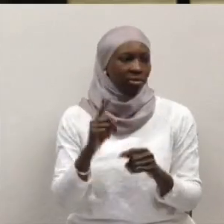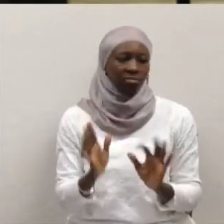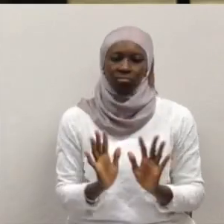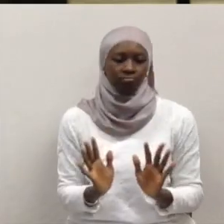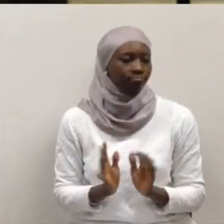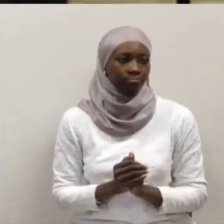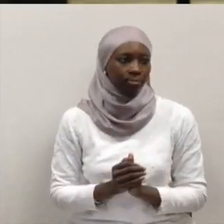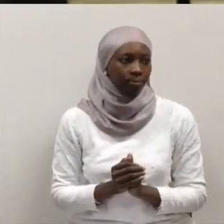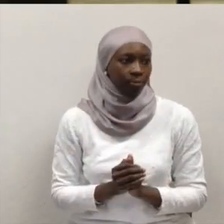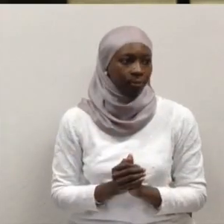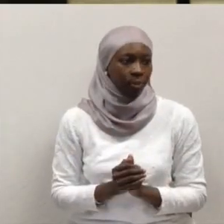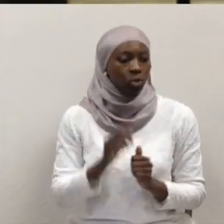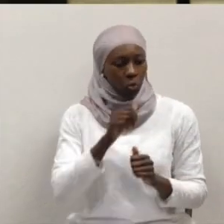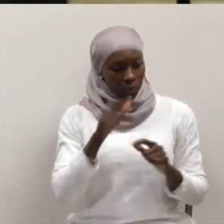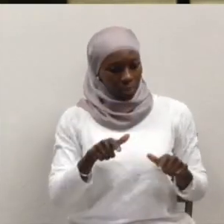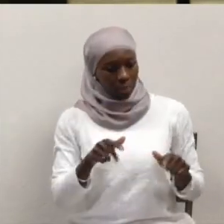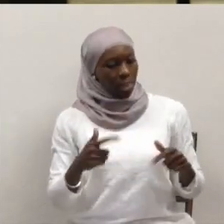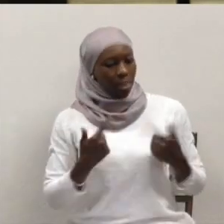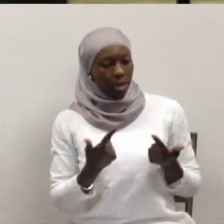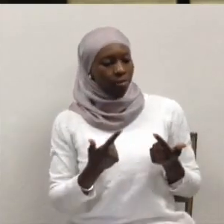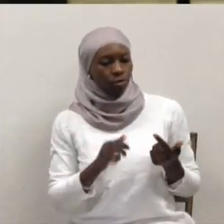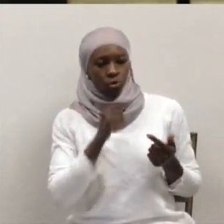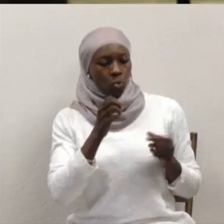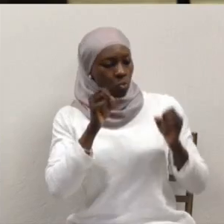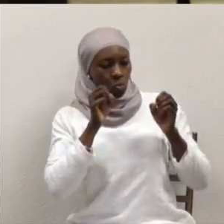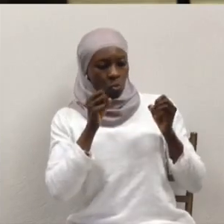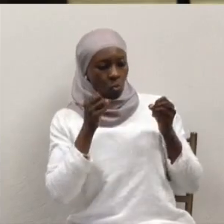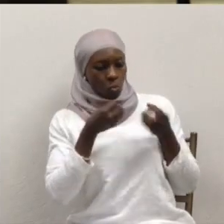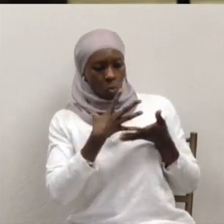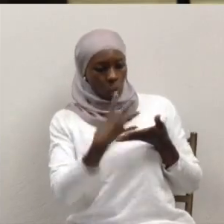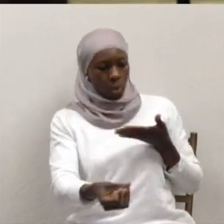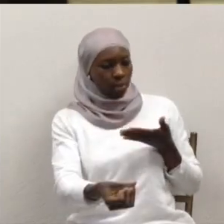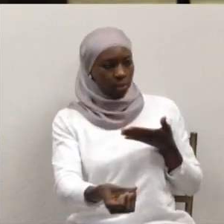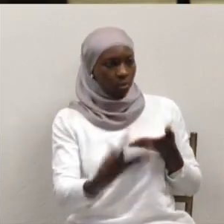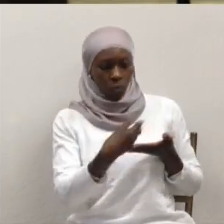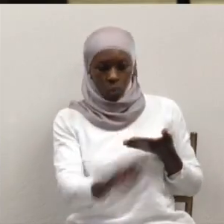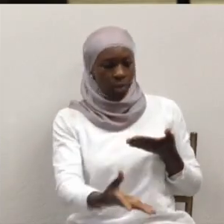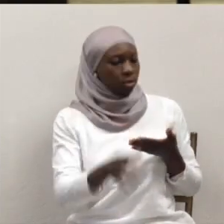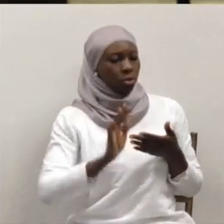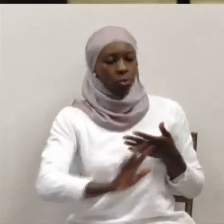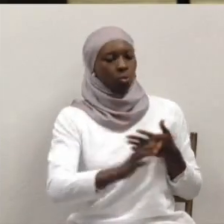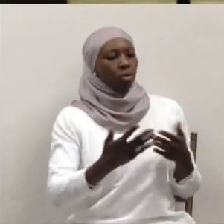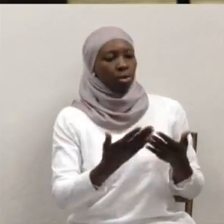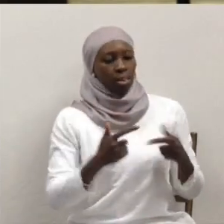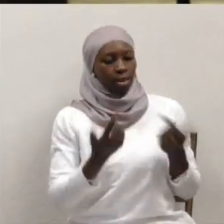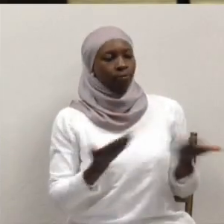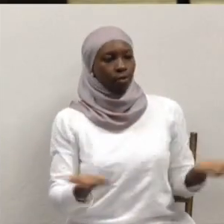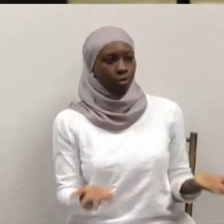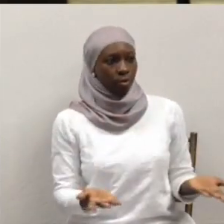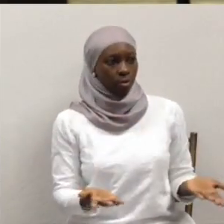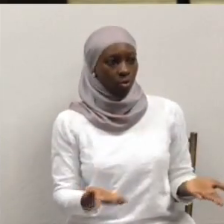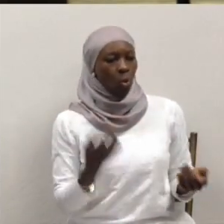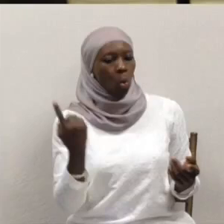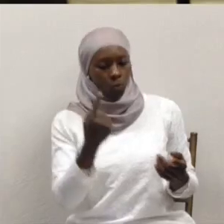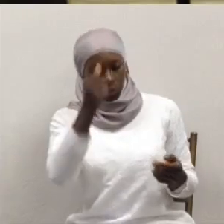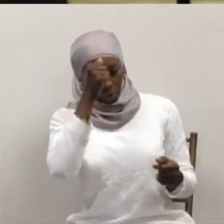To waste the eternal life. So you have to put this in your calculus as you make a decision. Then the